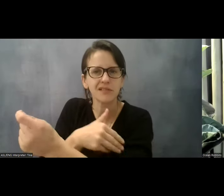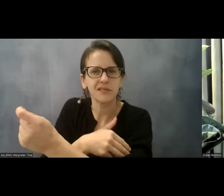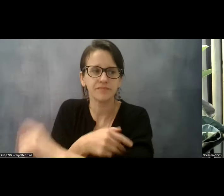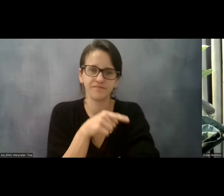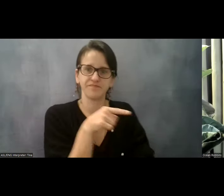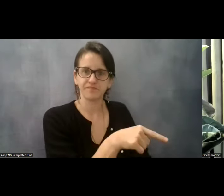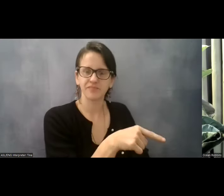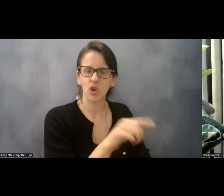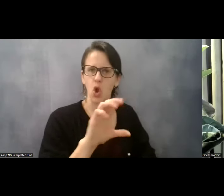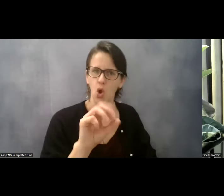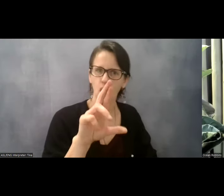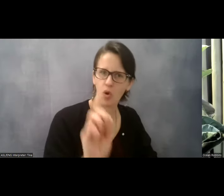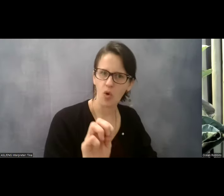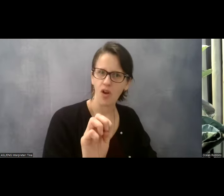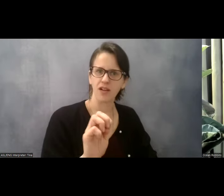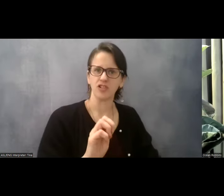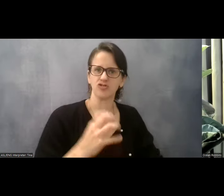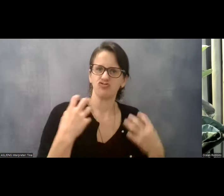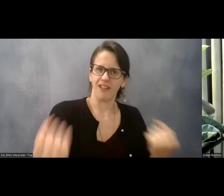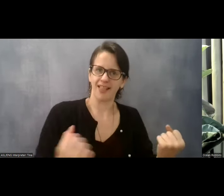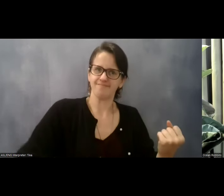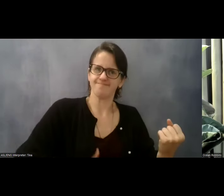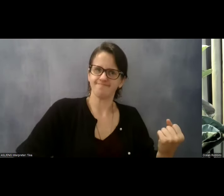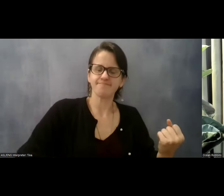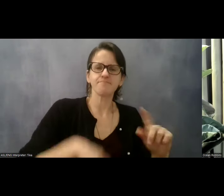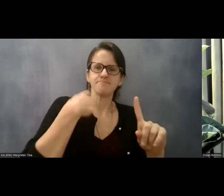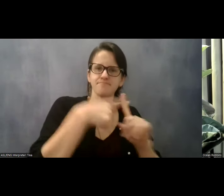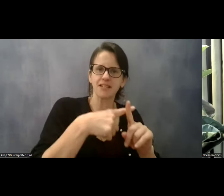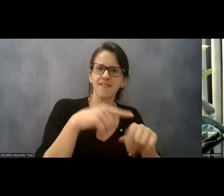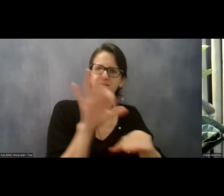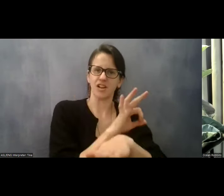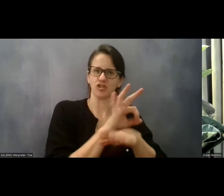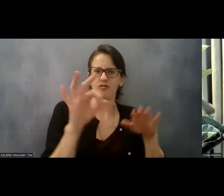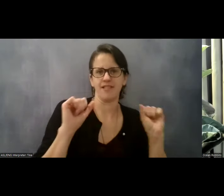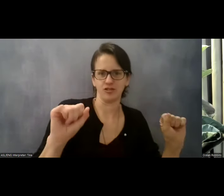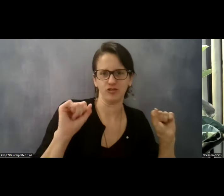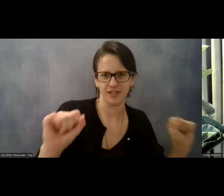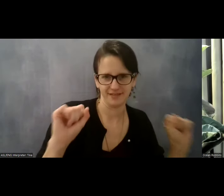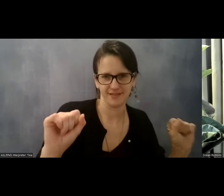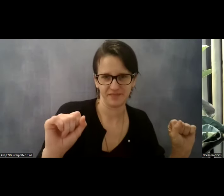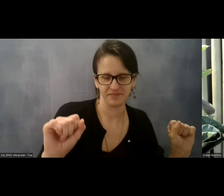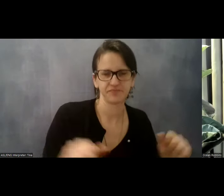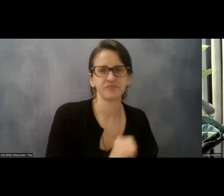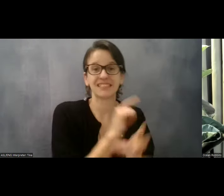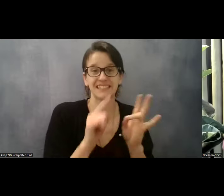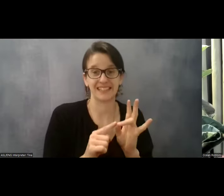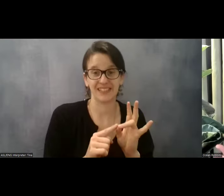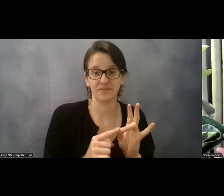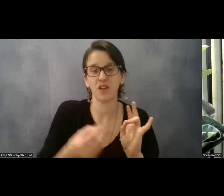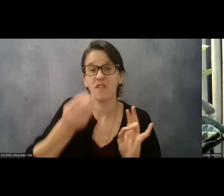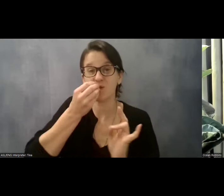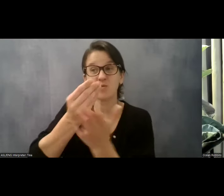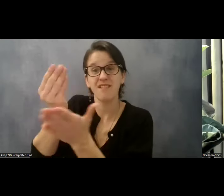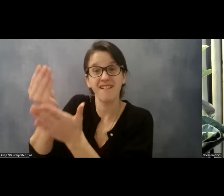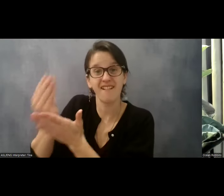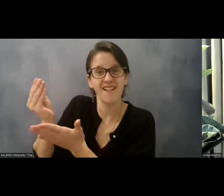of functional exercise, which can be some of the best kind for your health. Number seven is reducing your grocery bill. We all know that